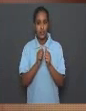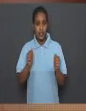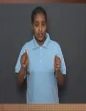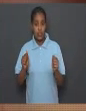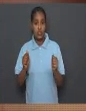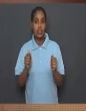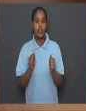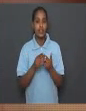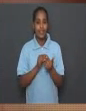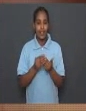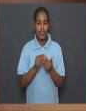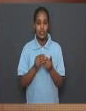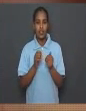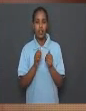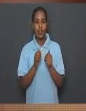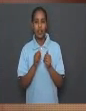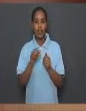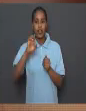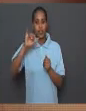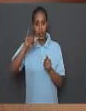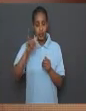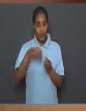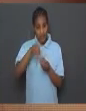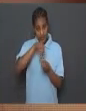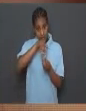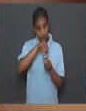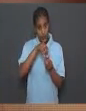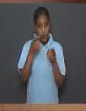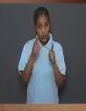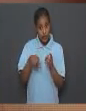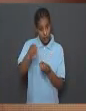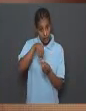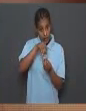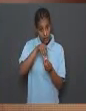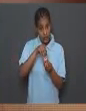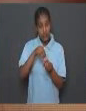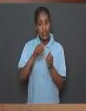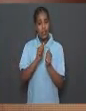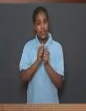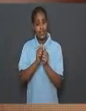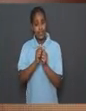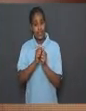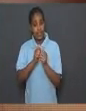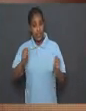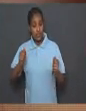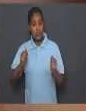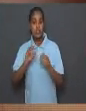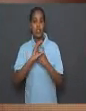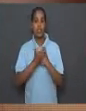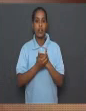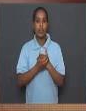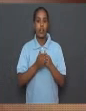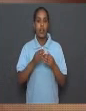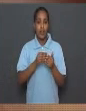state. Entropy increases when it goes from the stretched state to